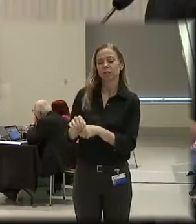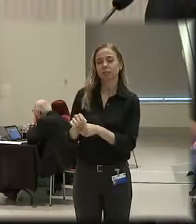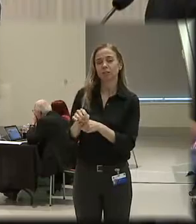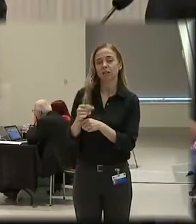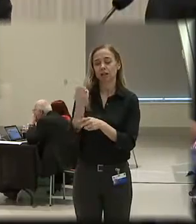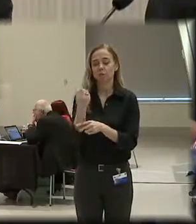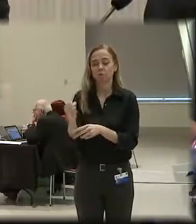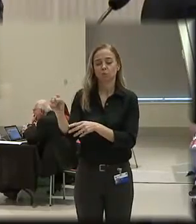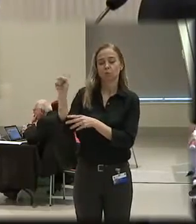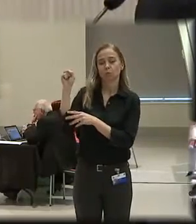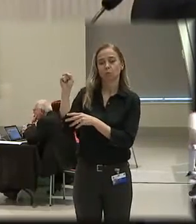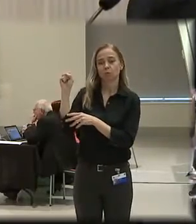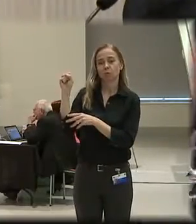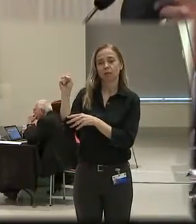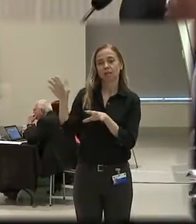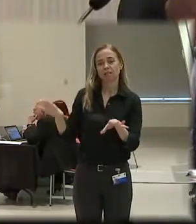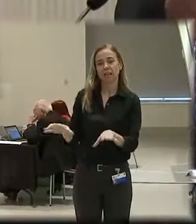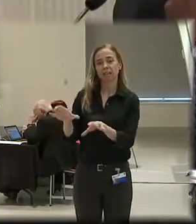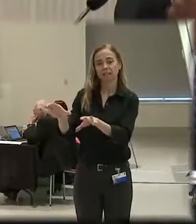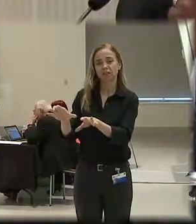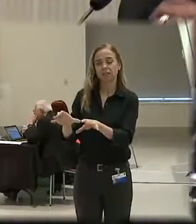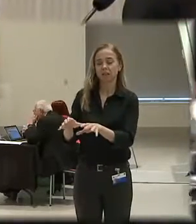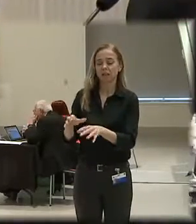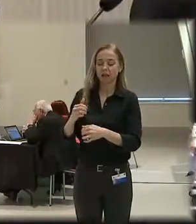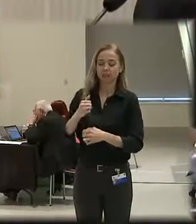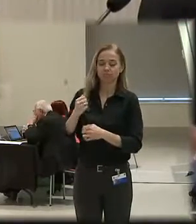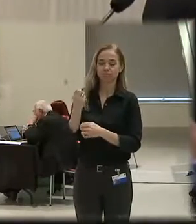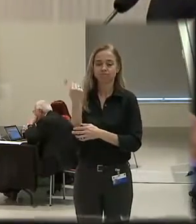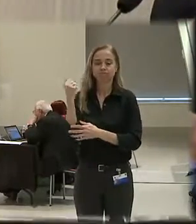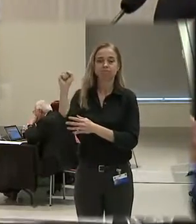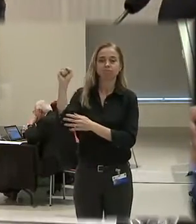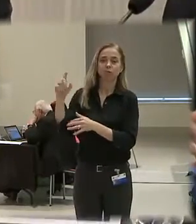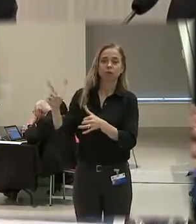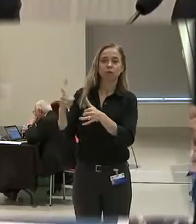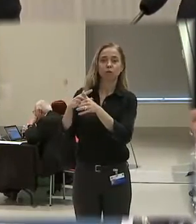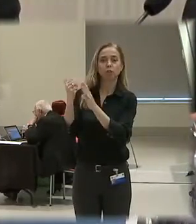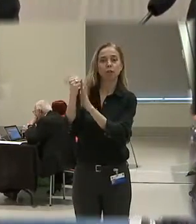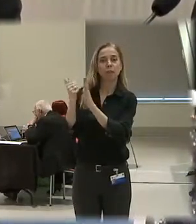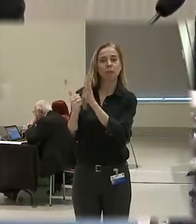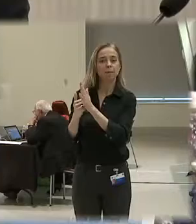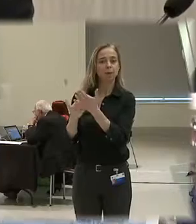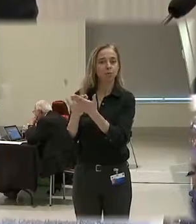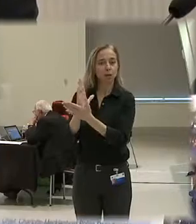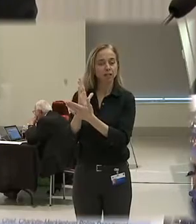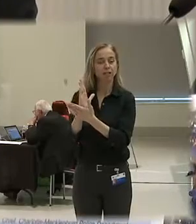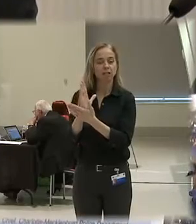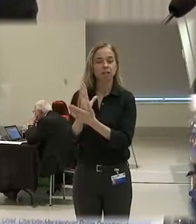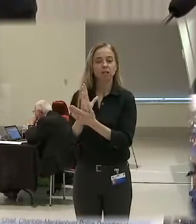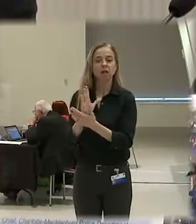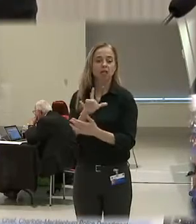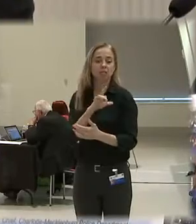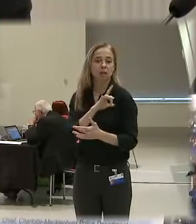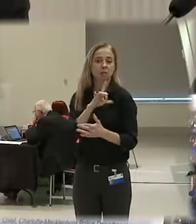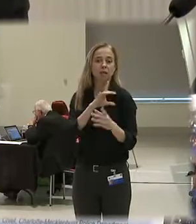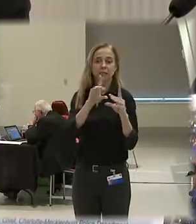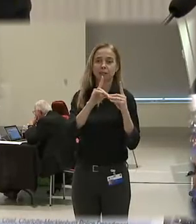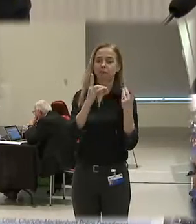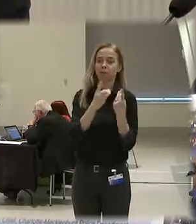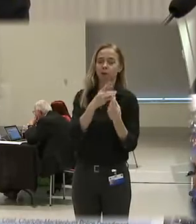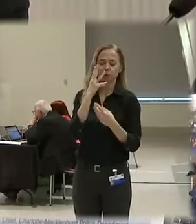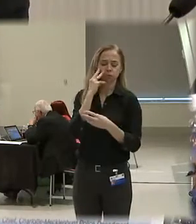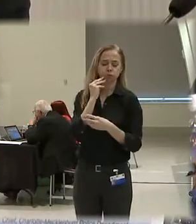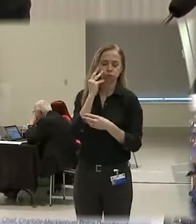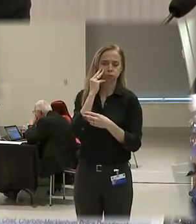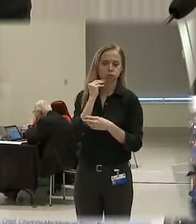protest activity and exercising First Amendment rights. So it's given the Oakland Police Department a fair degree of experience with